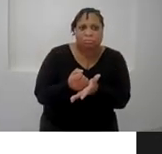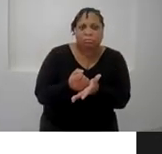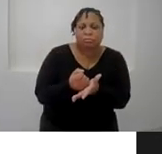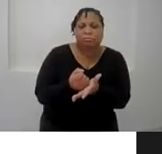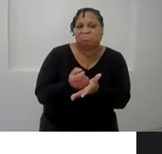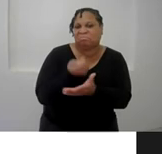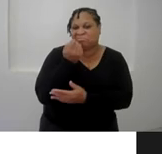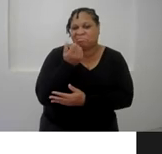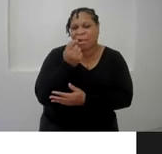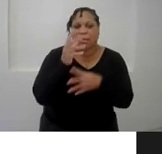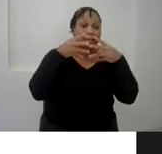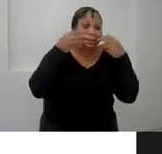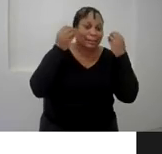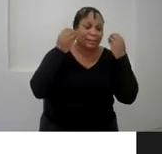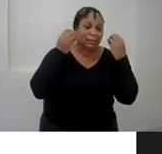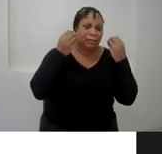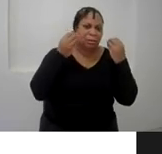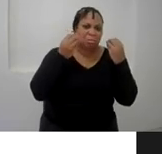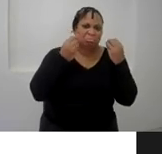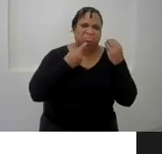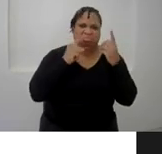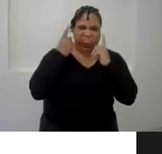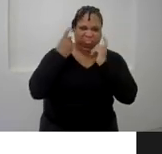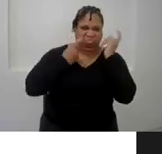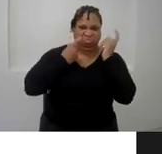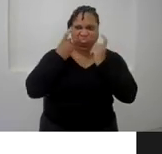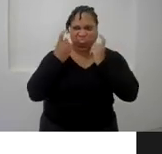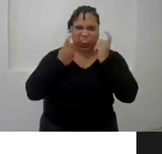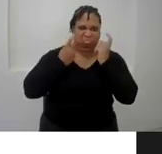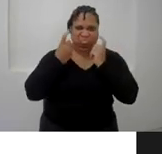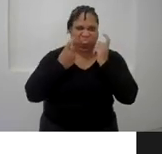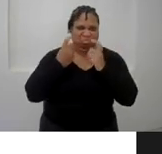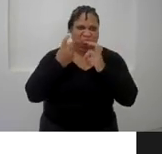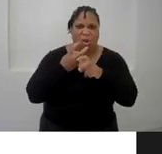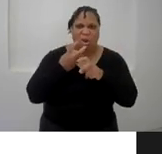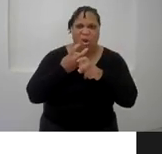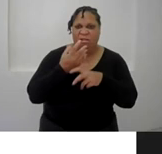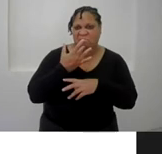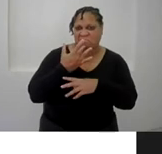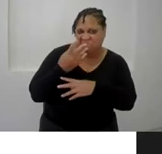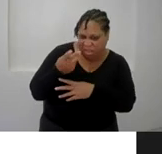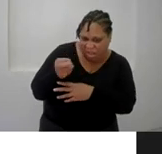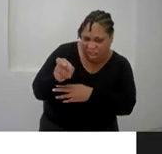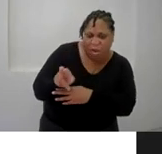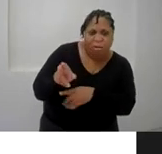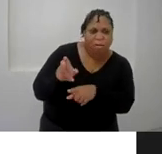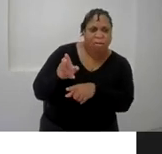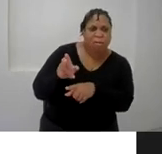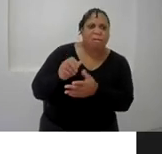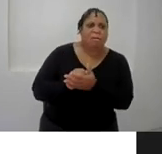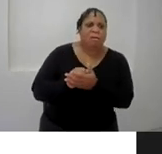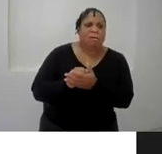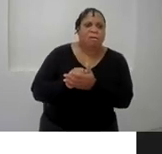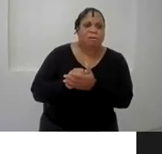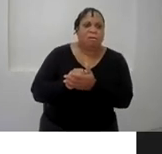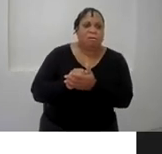She rarely smiles, and her sour facial expression makes it hard to get to like her. She's often